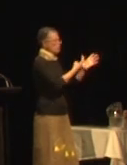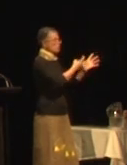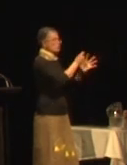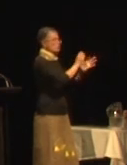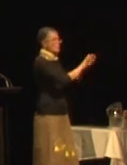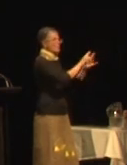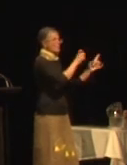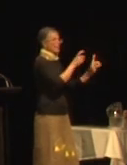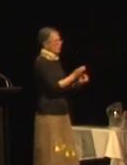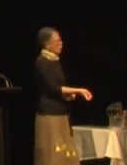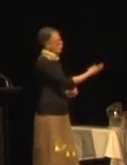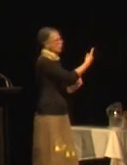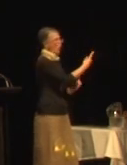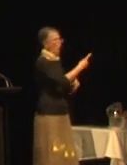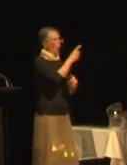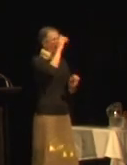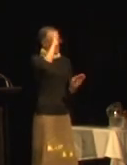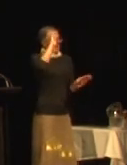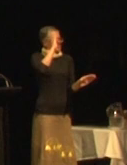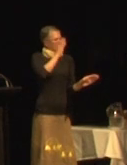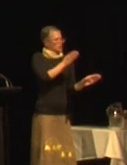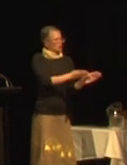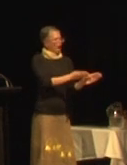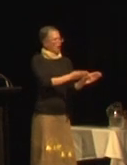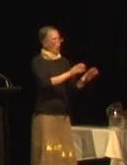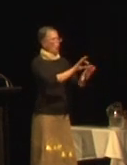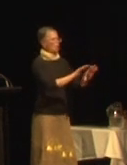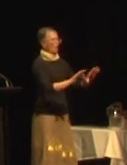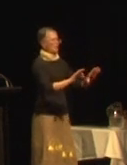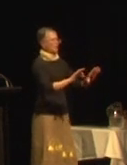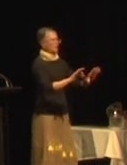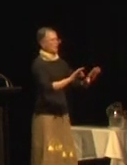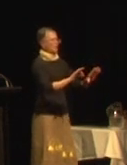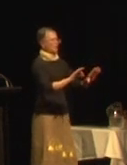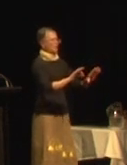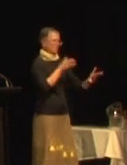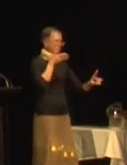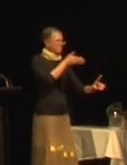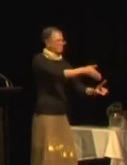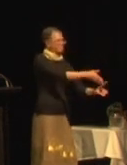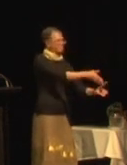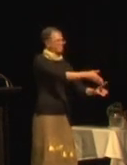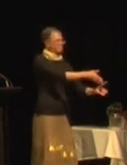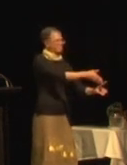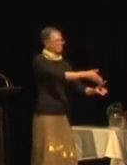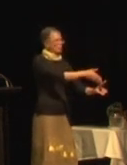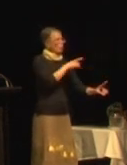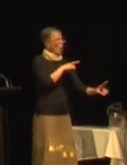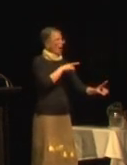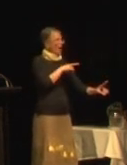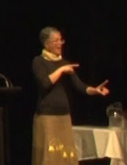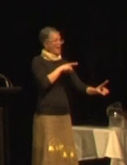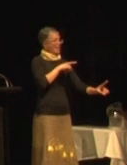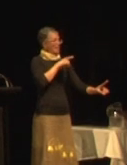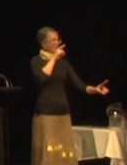was liberating for us. We are open to people who see themselves in a greater perspective. We're open to people who recognize their